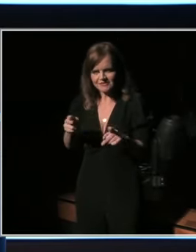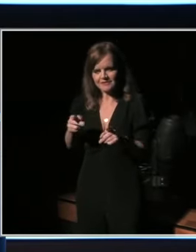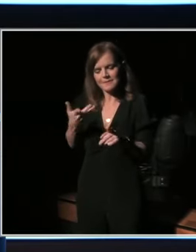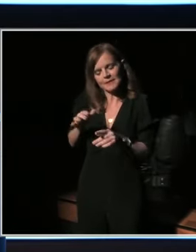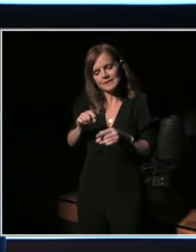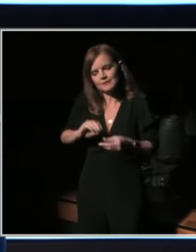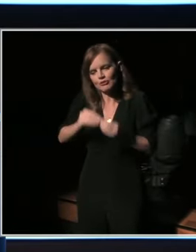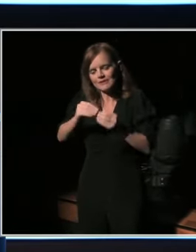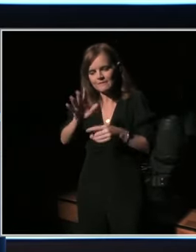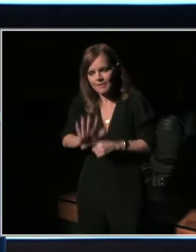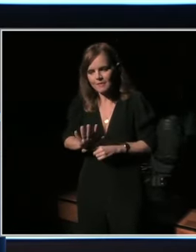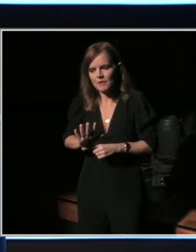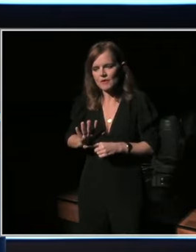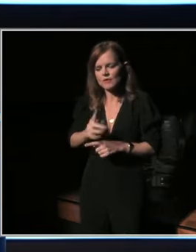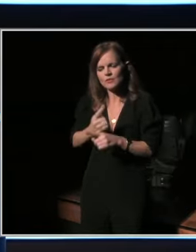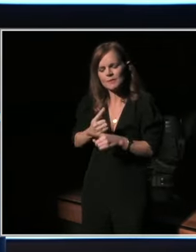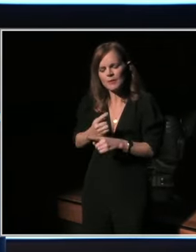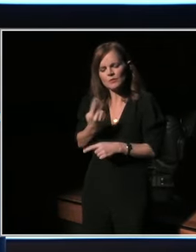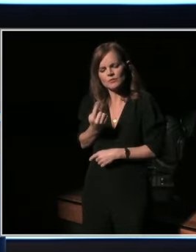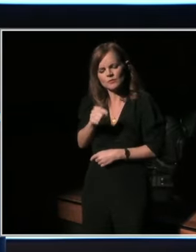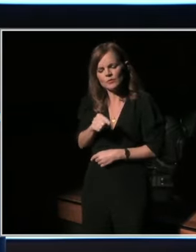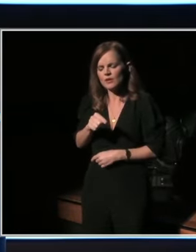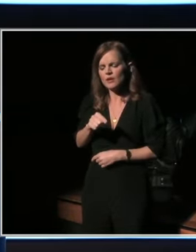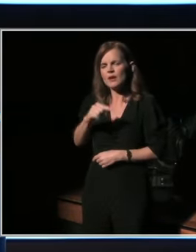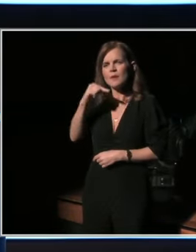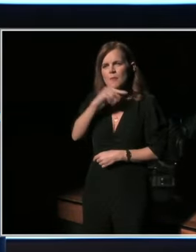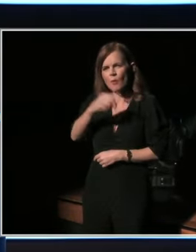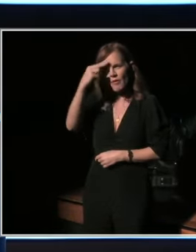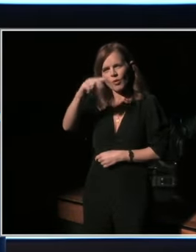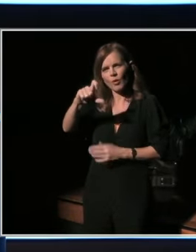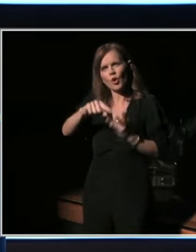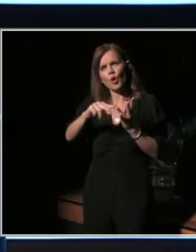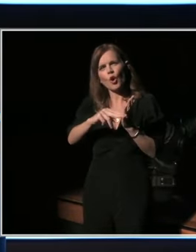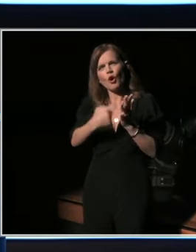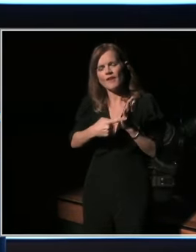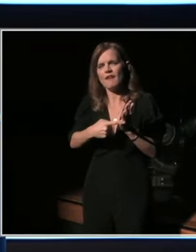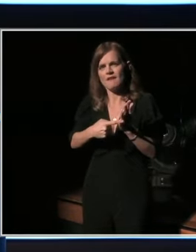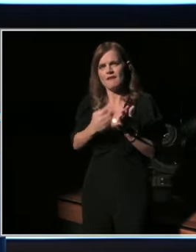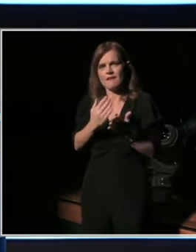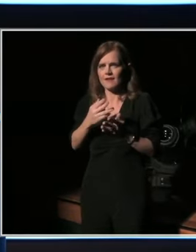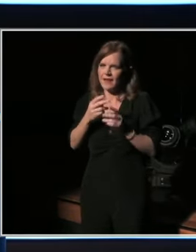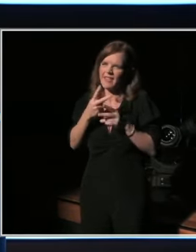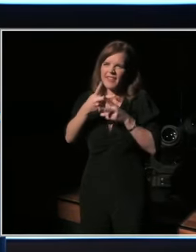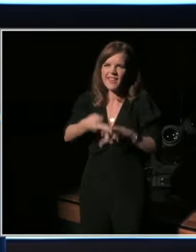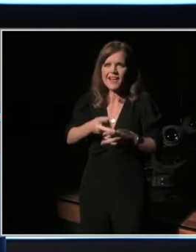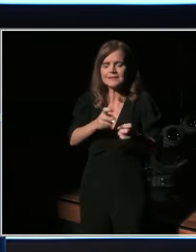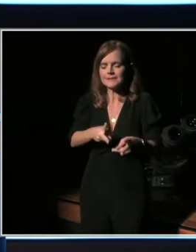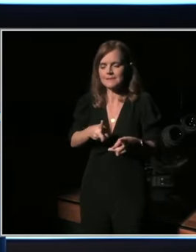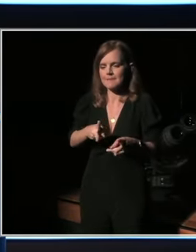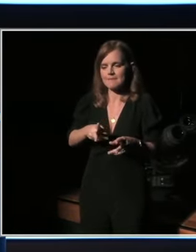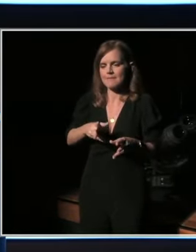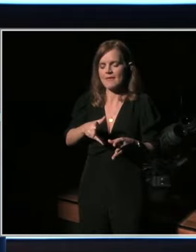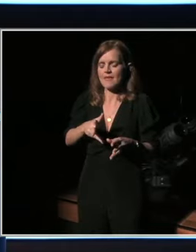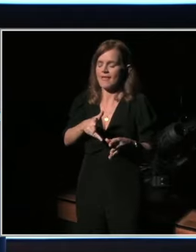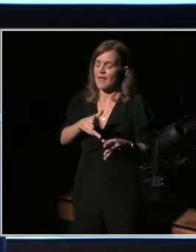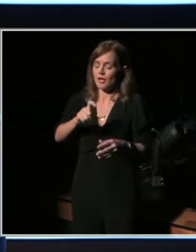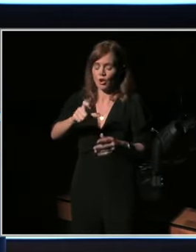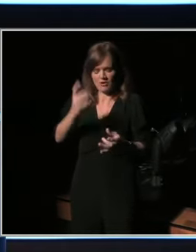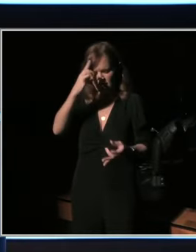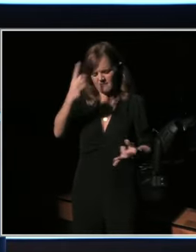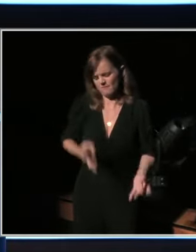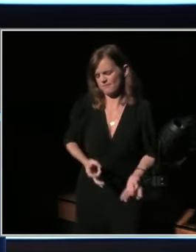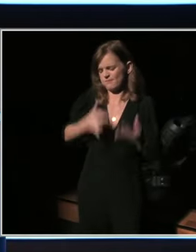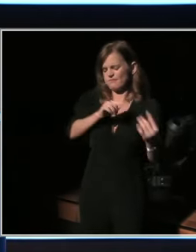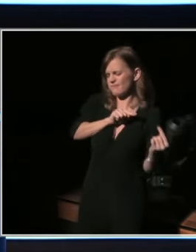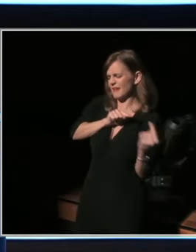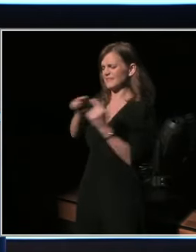The scenes were all about Connor, a kid in the care system, losing all control and attacking his social worker's car